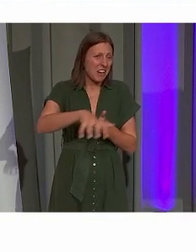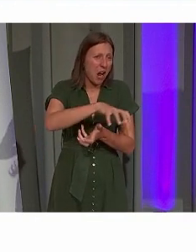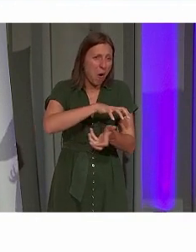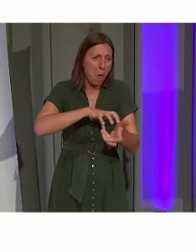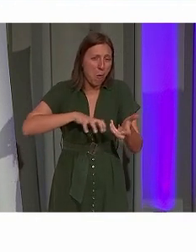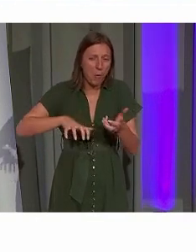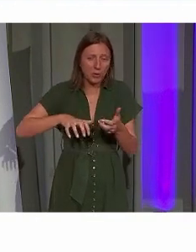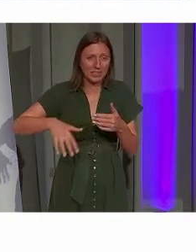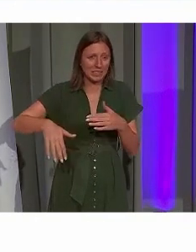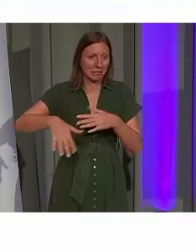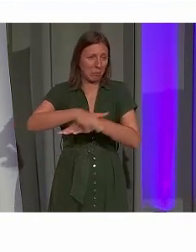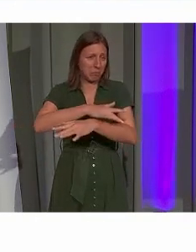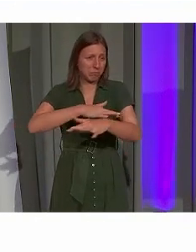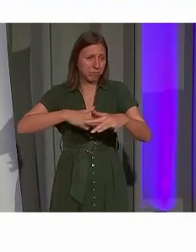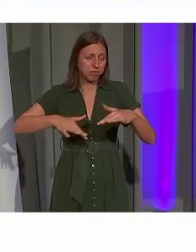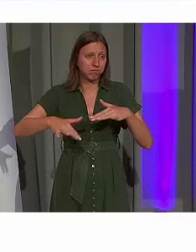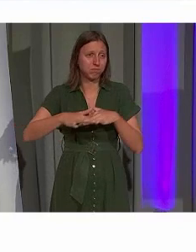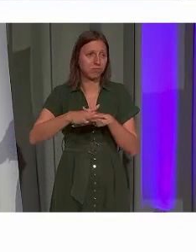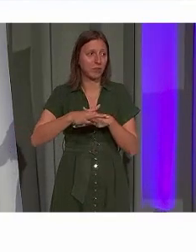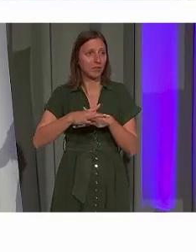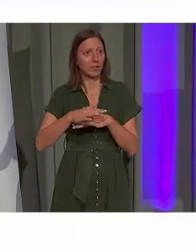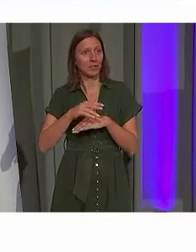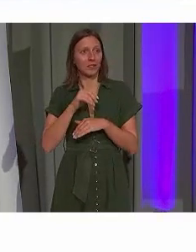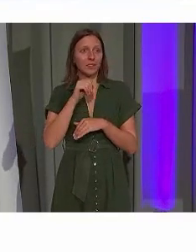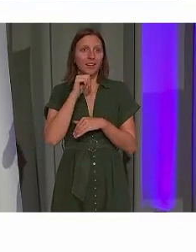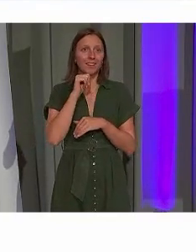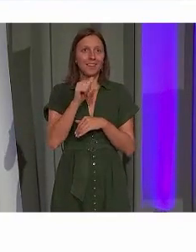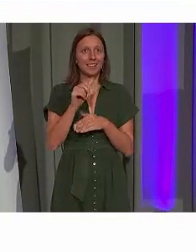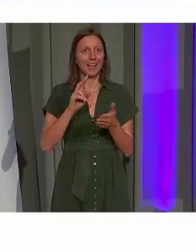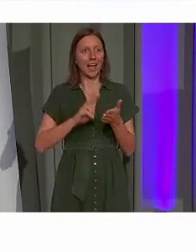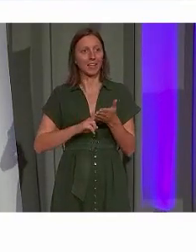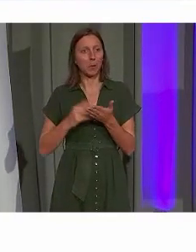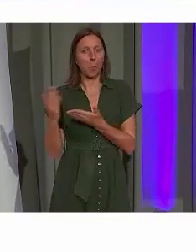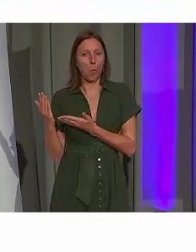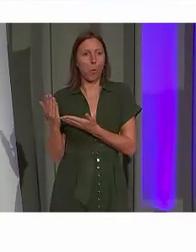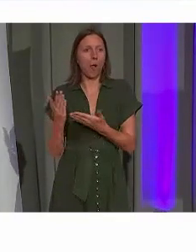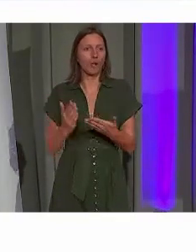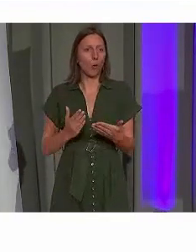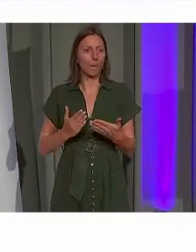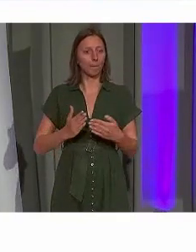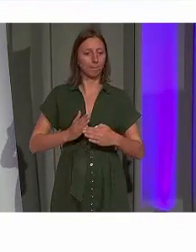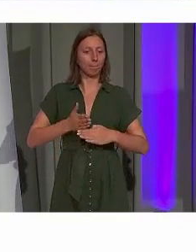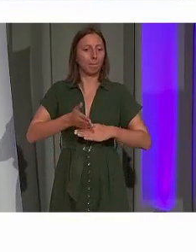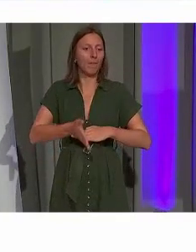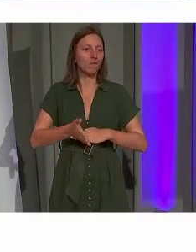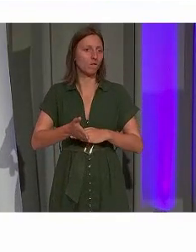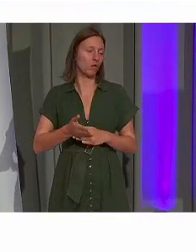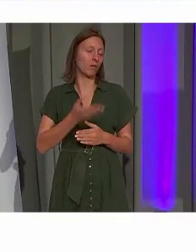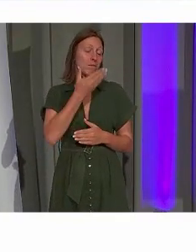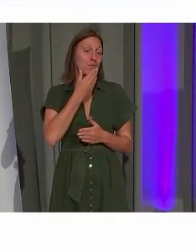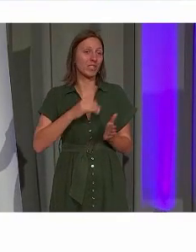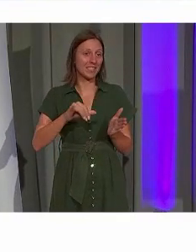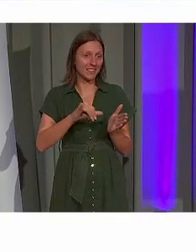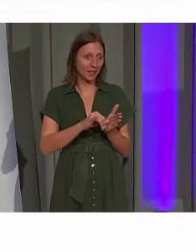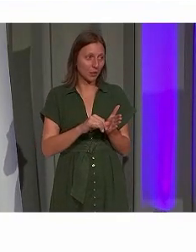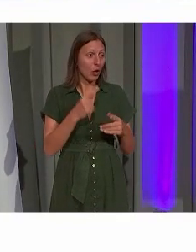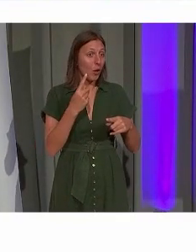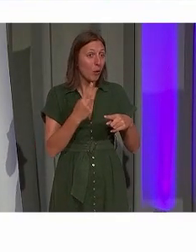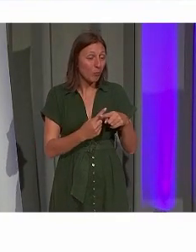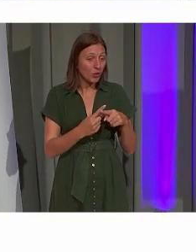it's a chaotic and empty area, especially, well, as